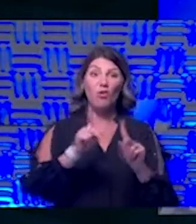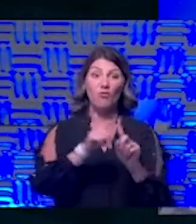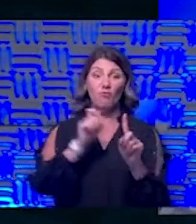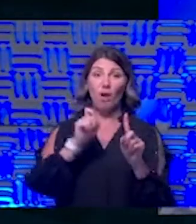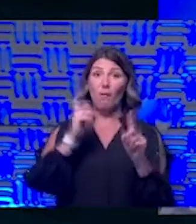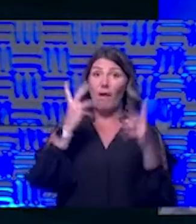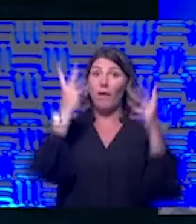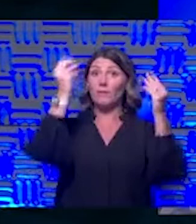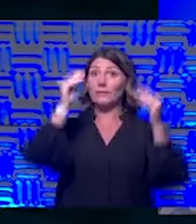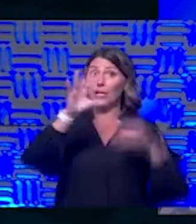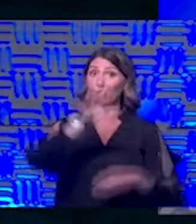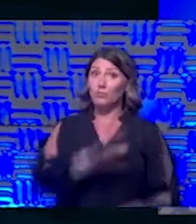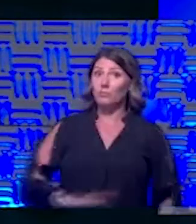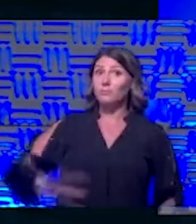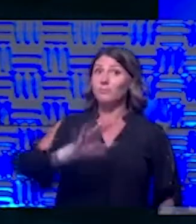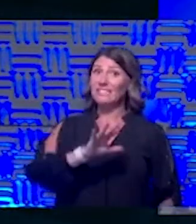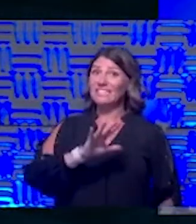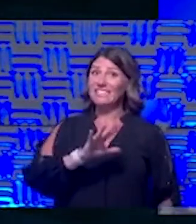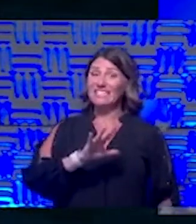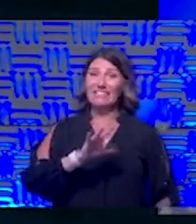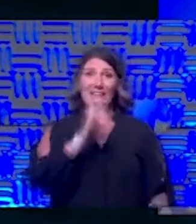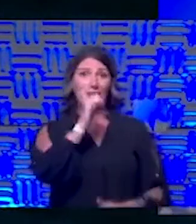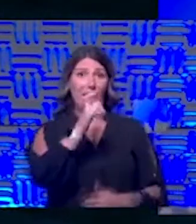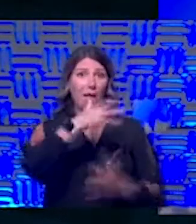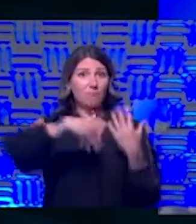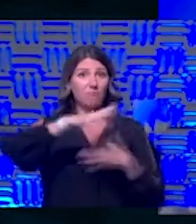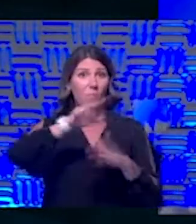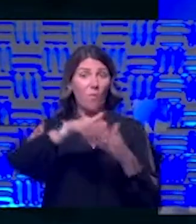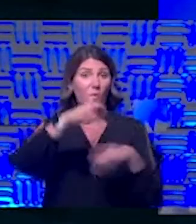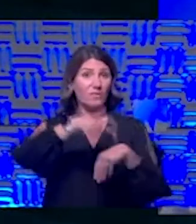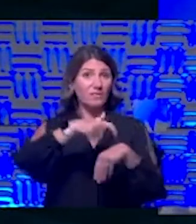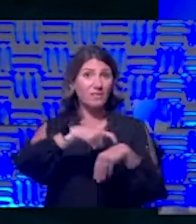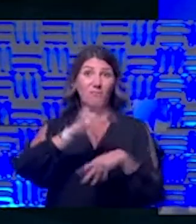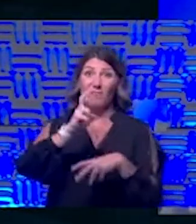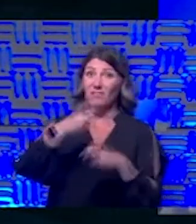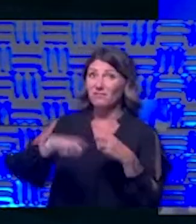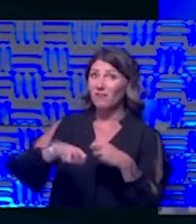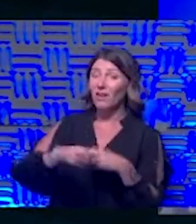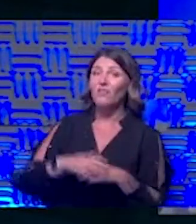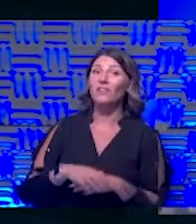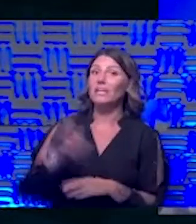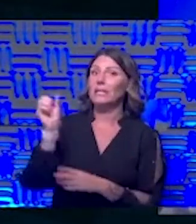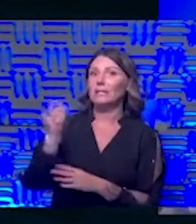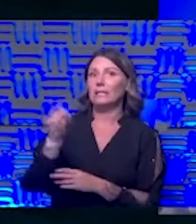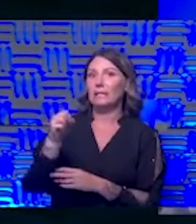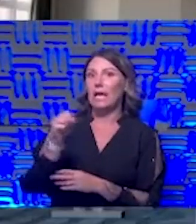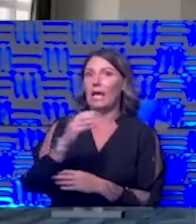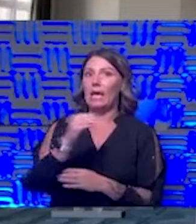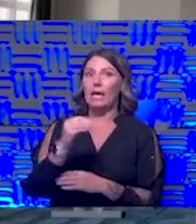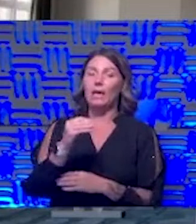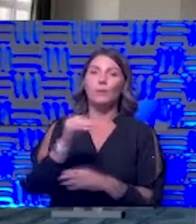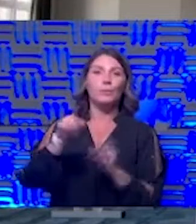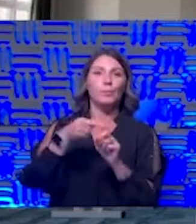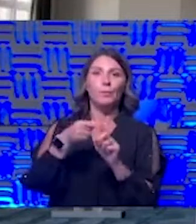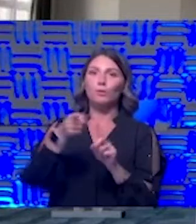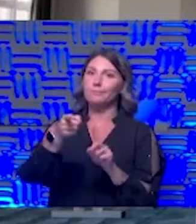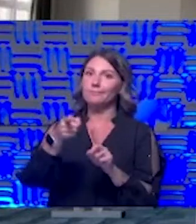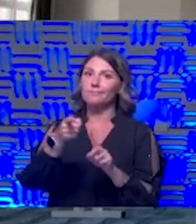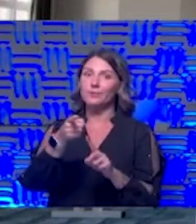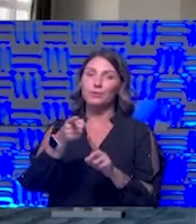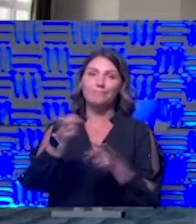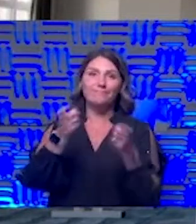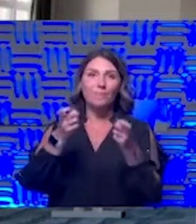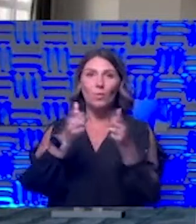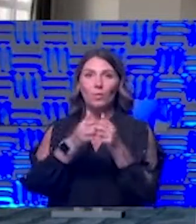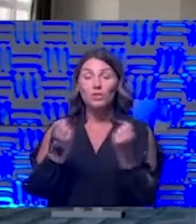just a little harder. Dana, what are your... Yeah, and when you're dealing with so many